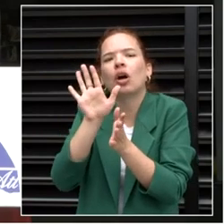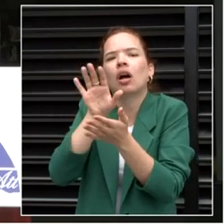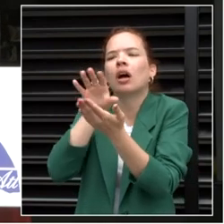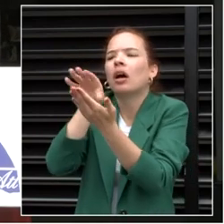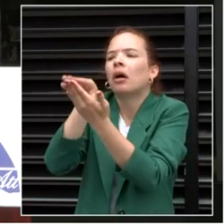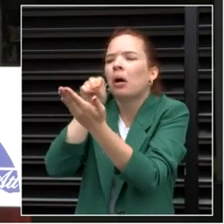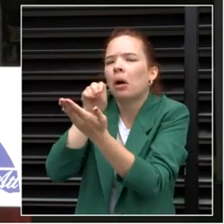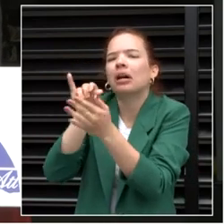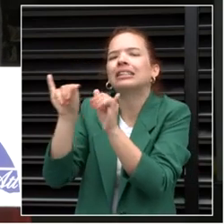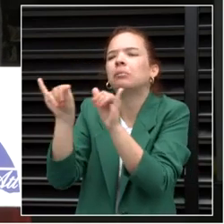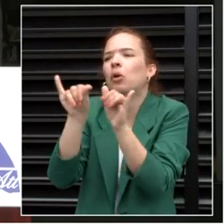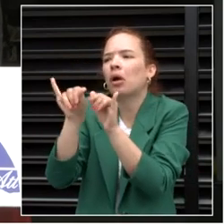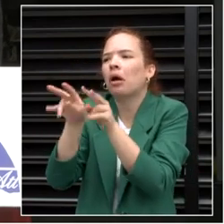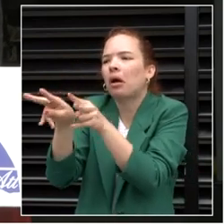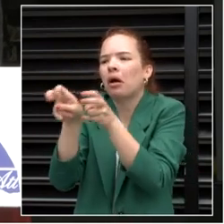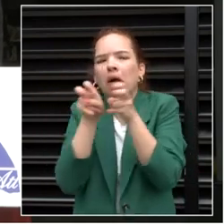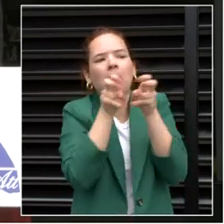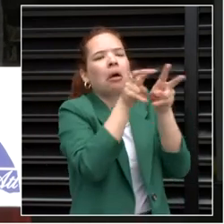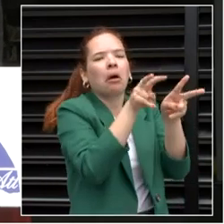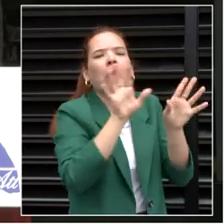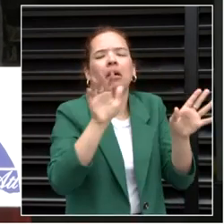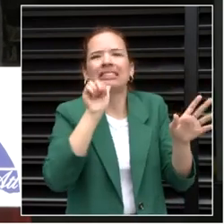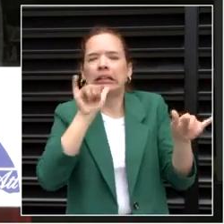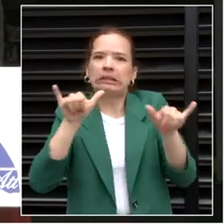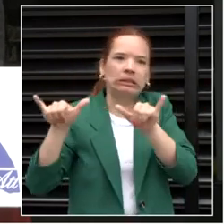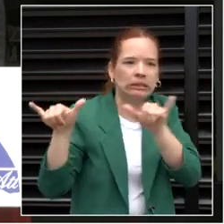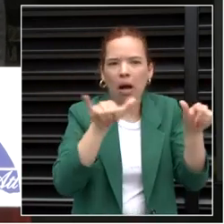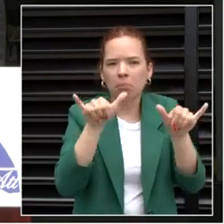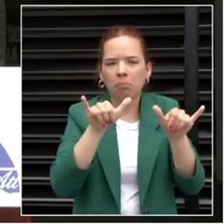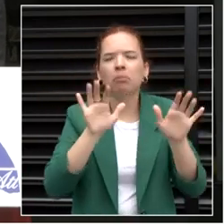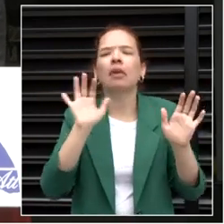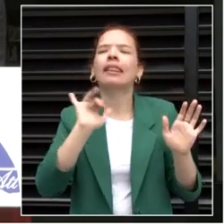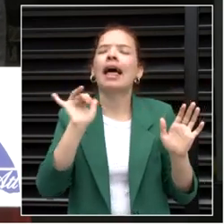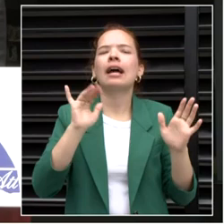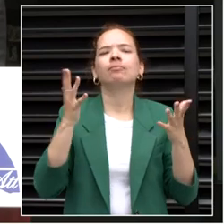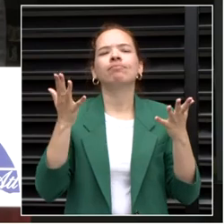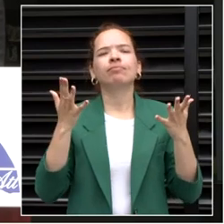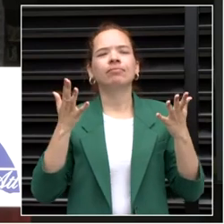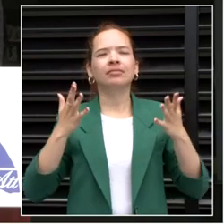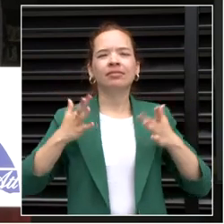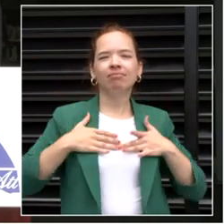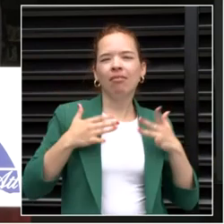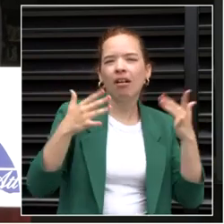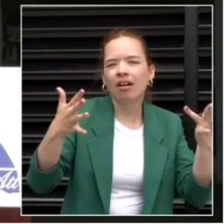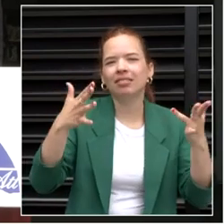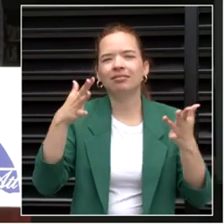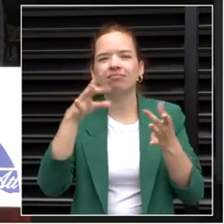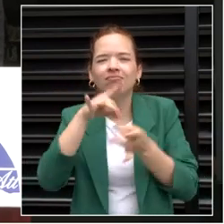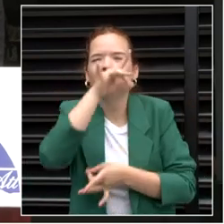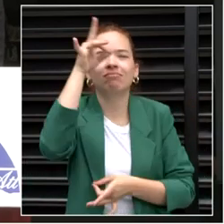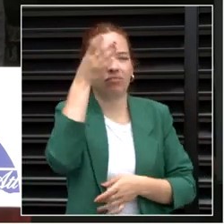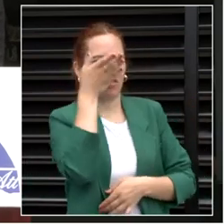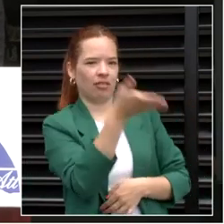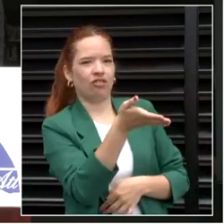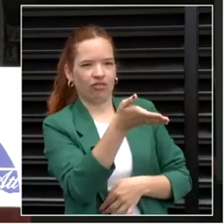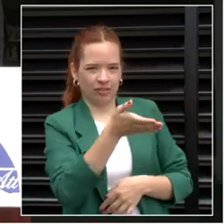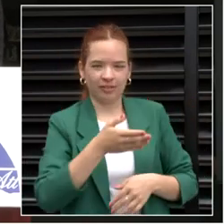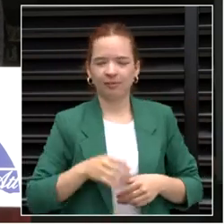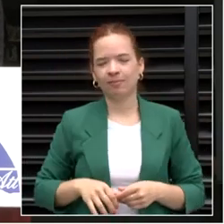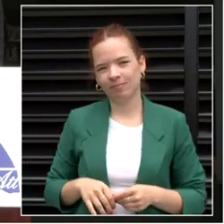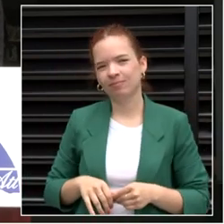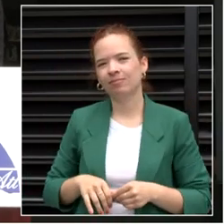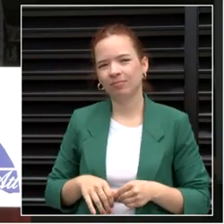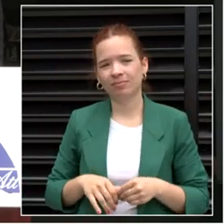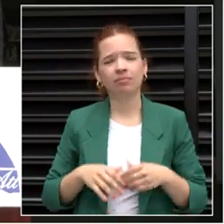the feel of it, and most importantly, the idea that you come here to see bands that are going to be big someday.